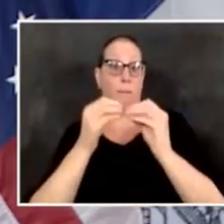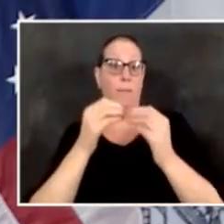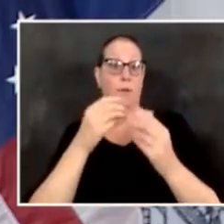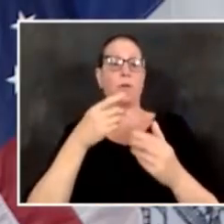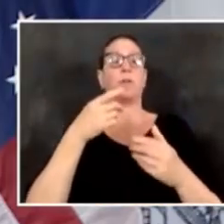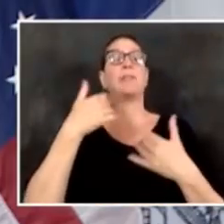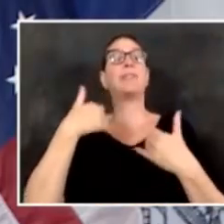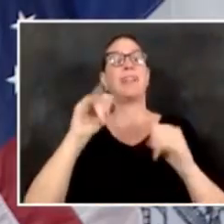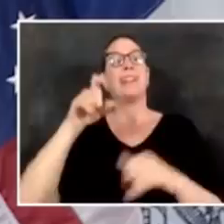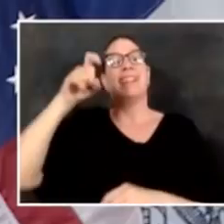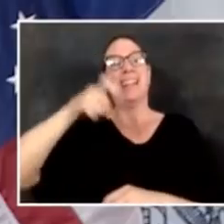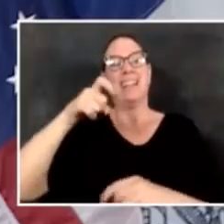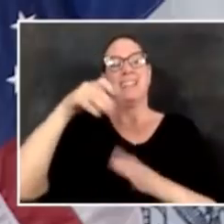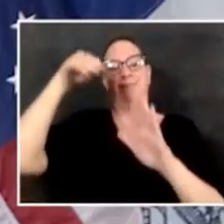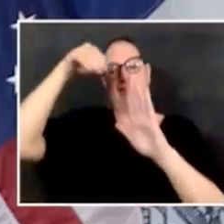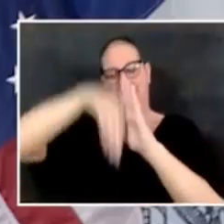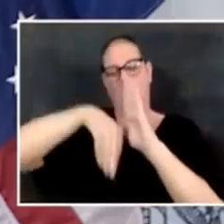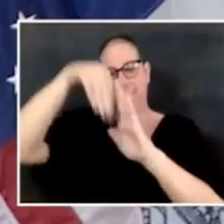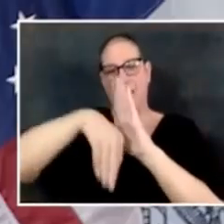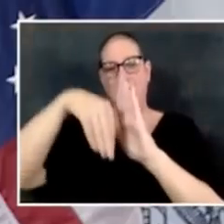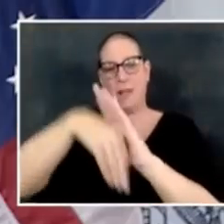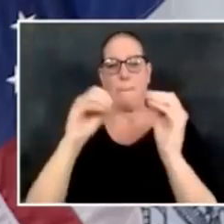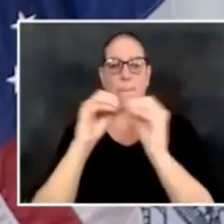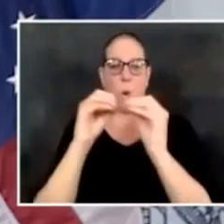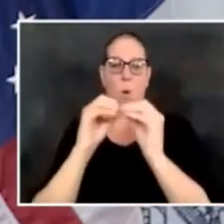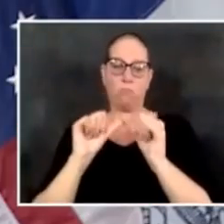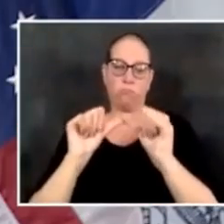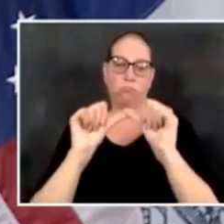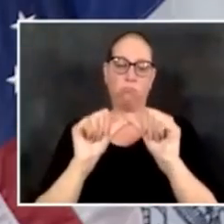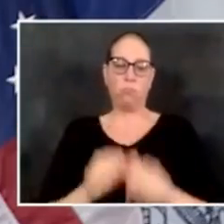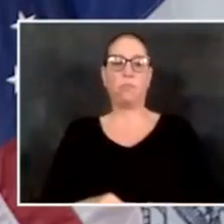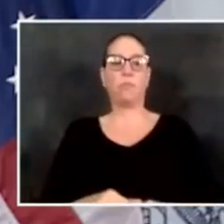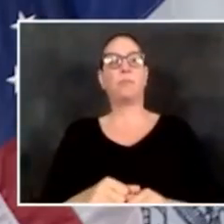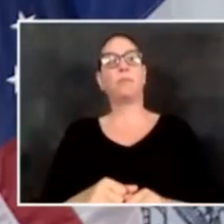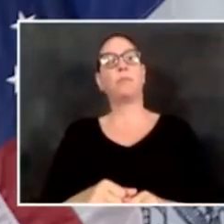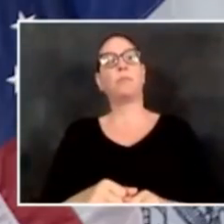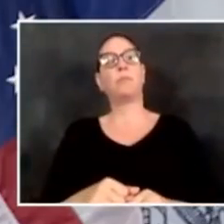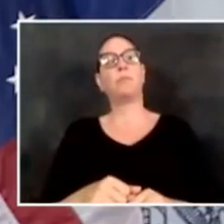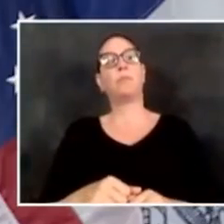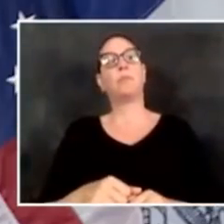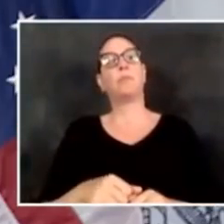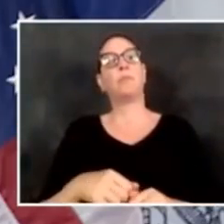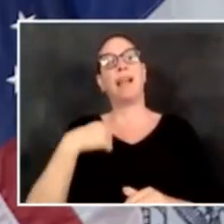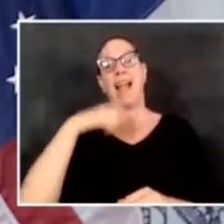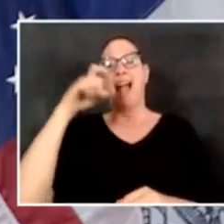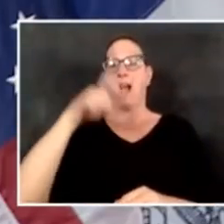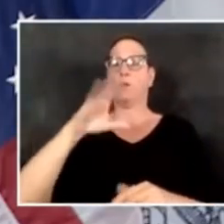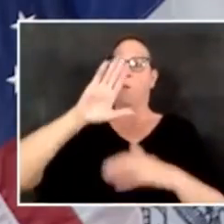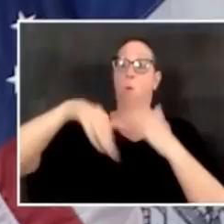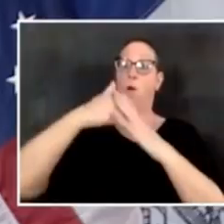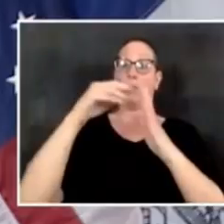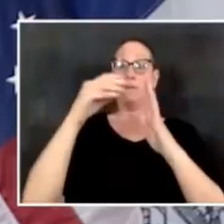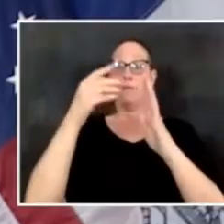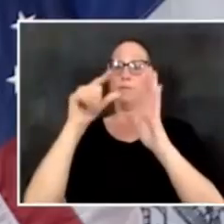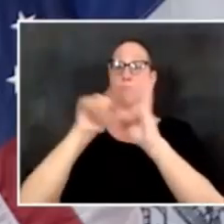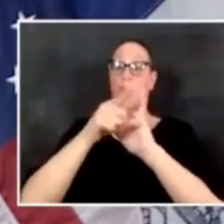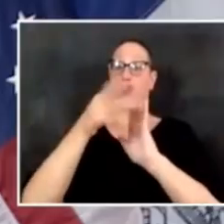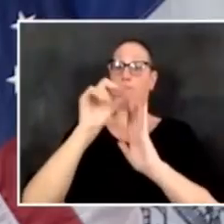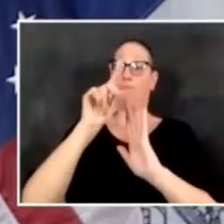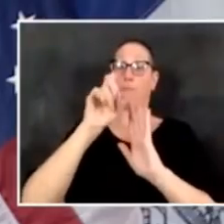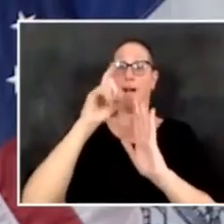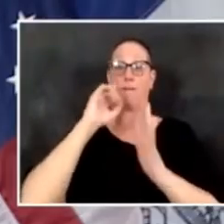have predicted how have New Yorkers done. They've done very, very well. In terms of what that means for reopening small business, well,